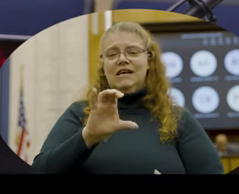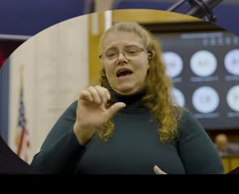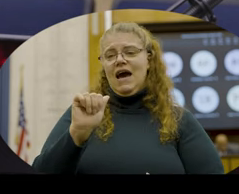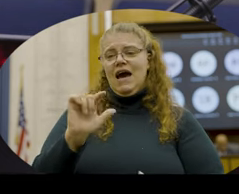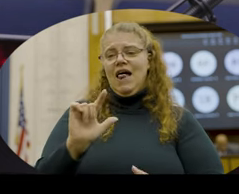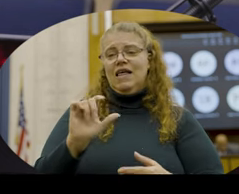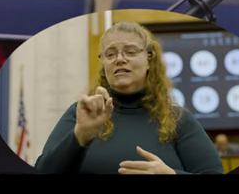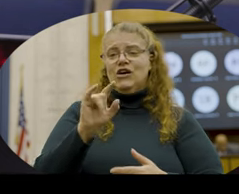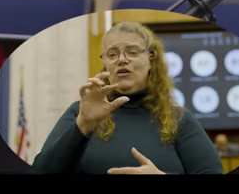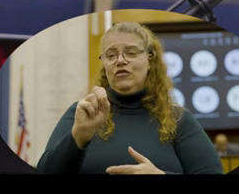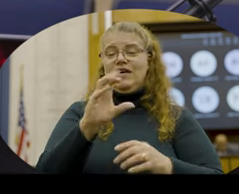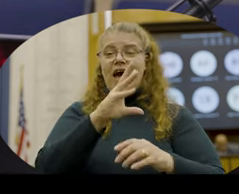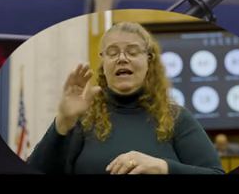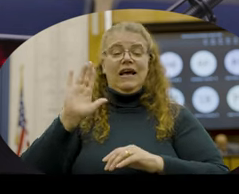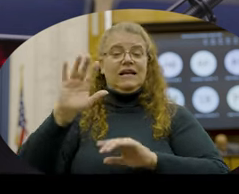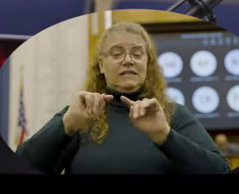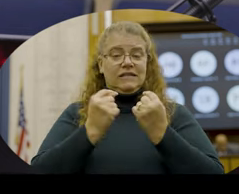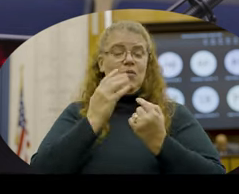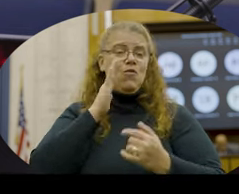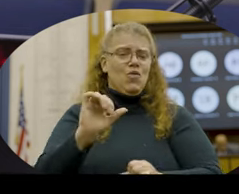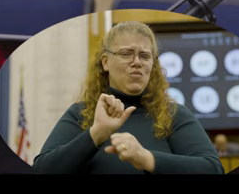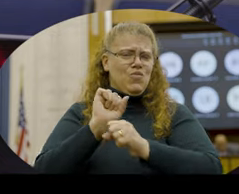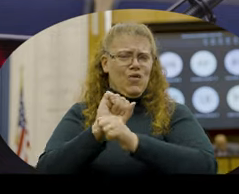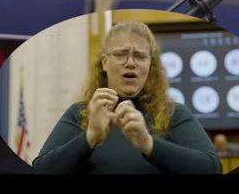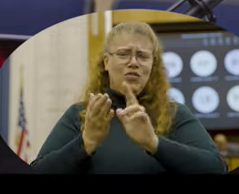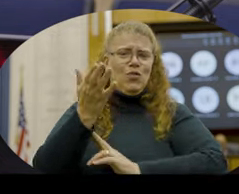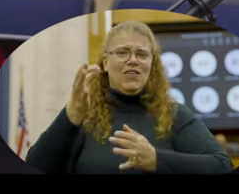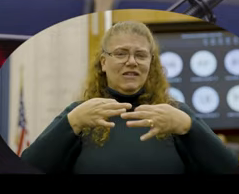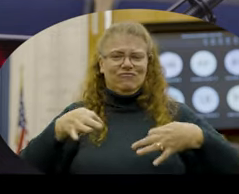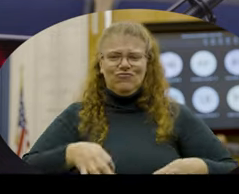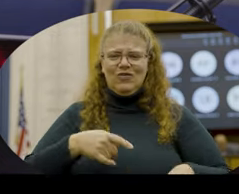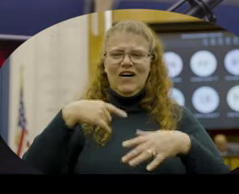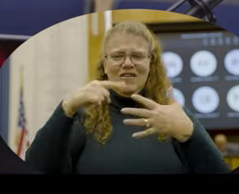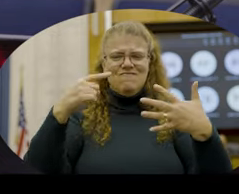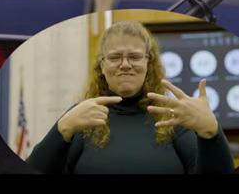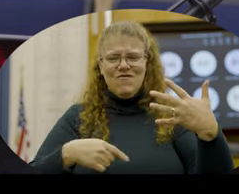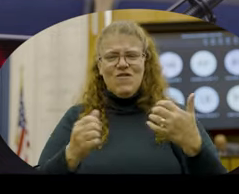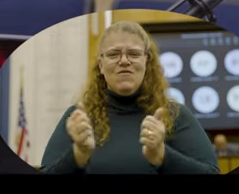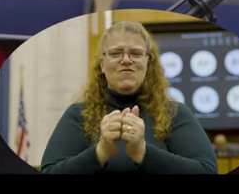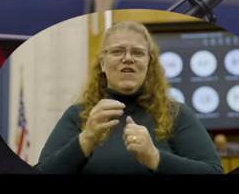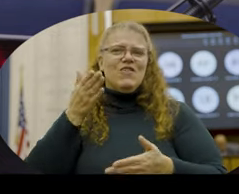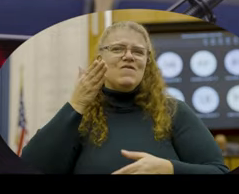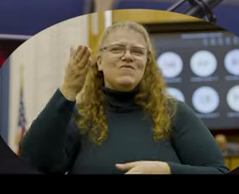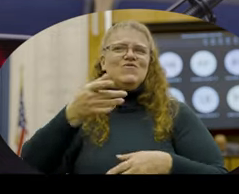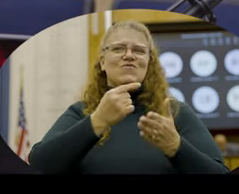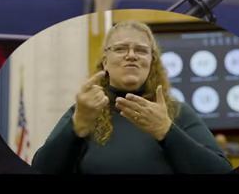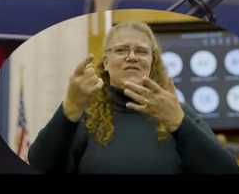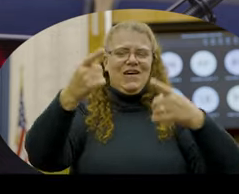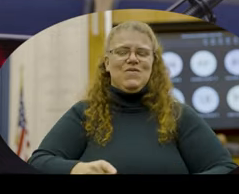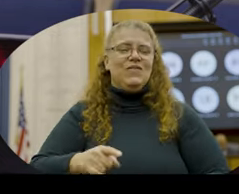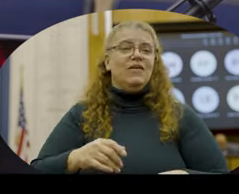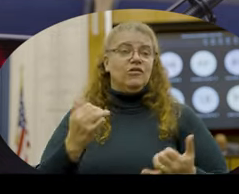and his team, we will be working through the details with you in the coming weeks to come. So today, let me